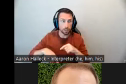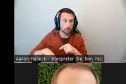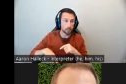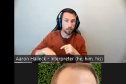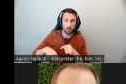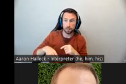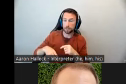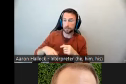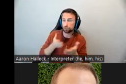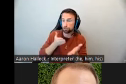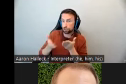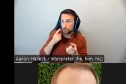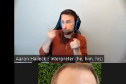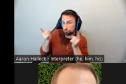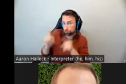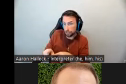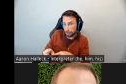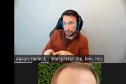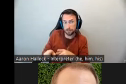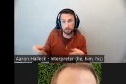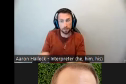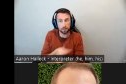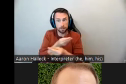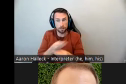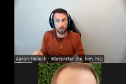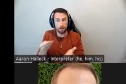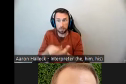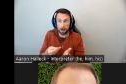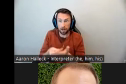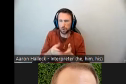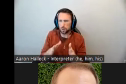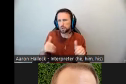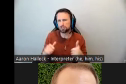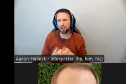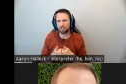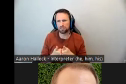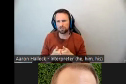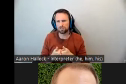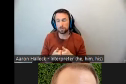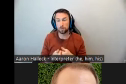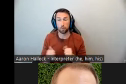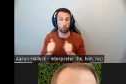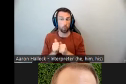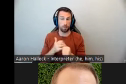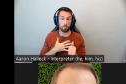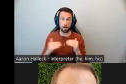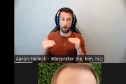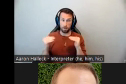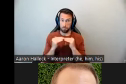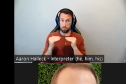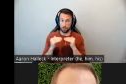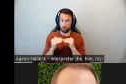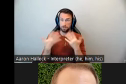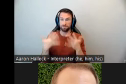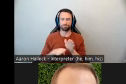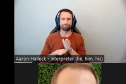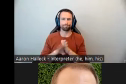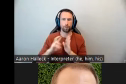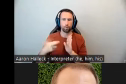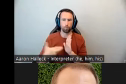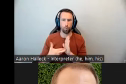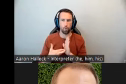departments and the money flowing in and out was a challenge. And so with my peers, I created a role. We called it a